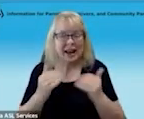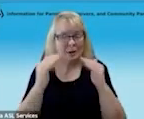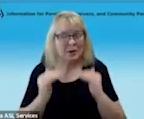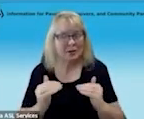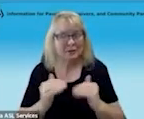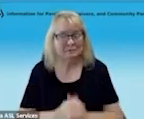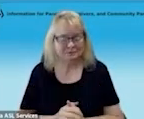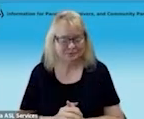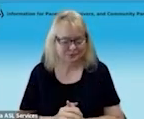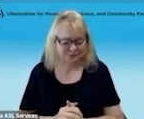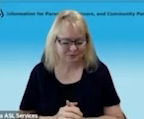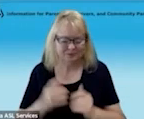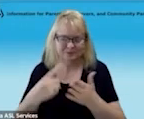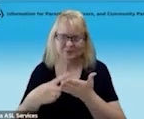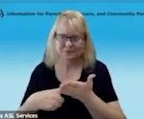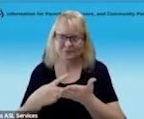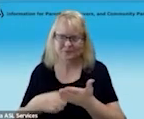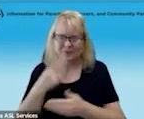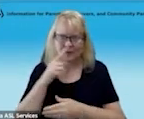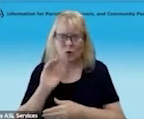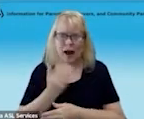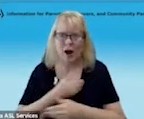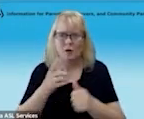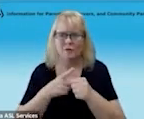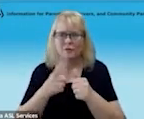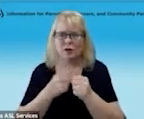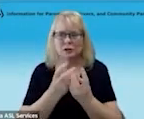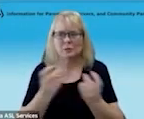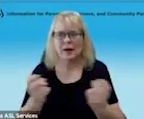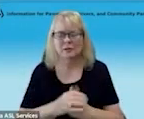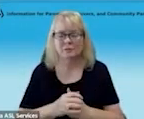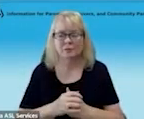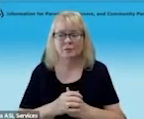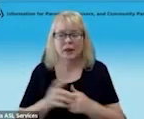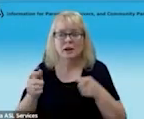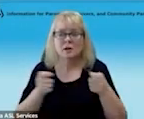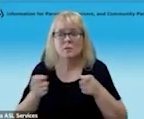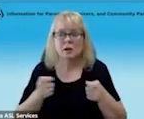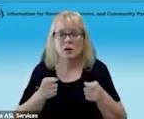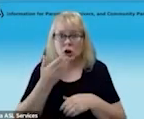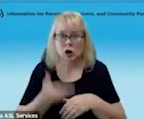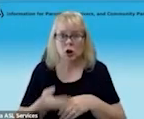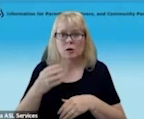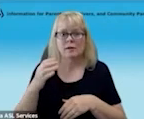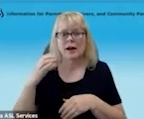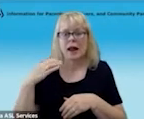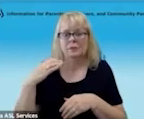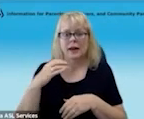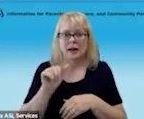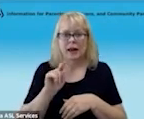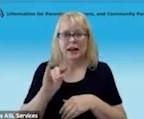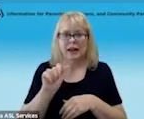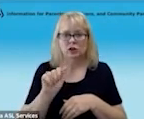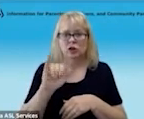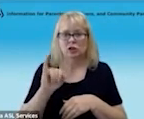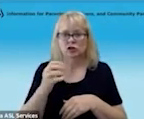Thank you so much for your time and sharing that information. And now we move to the next